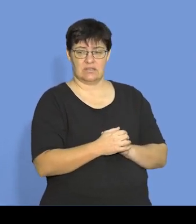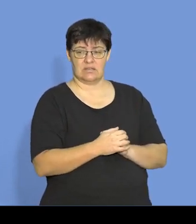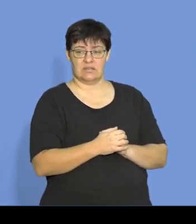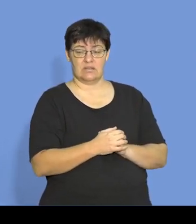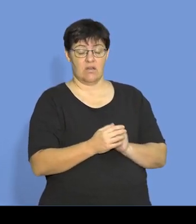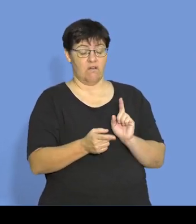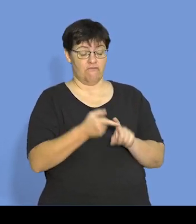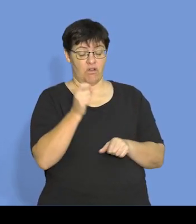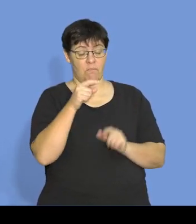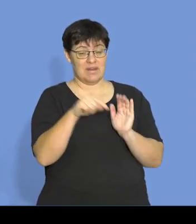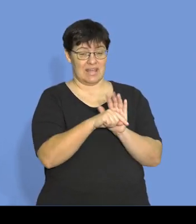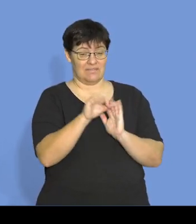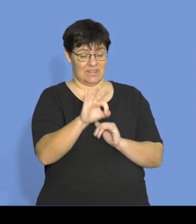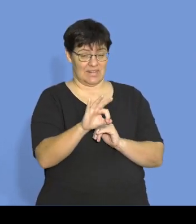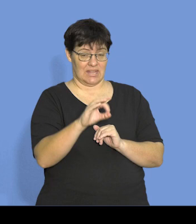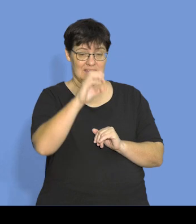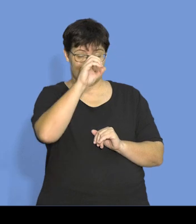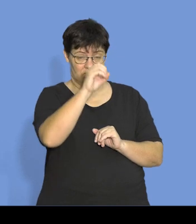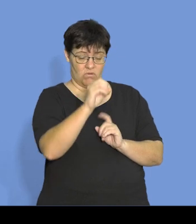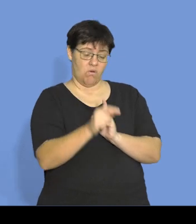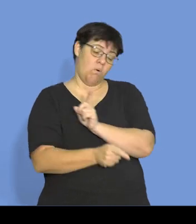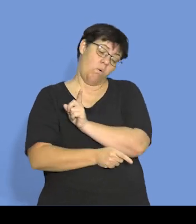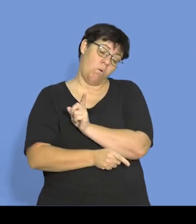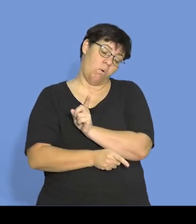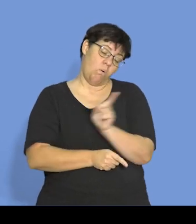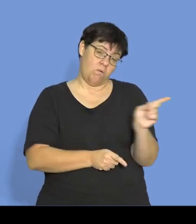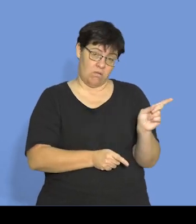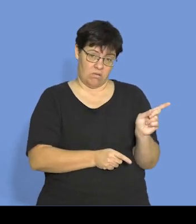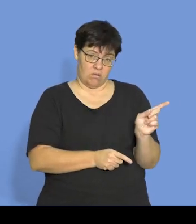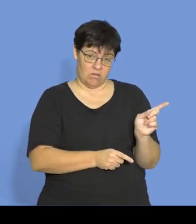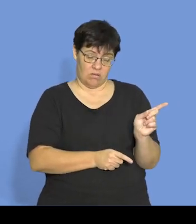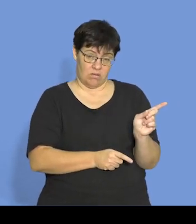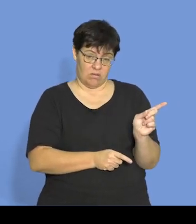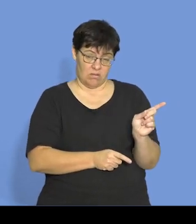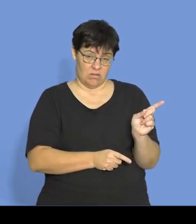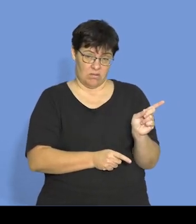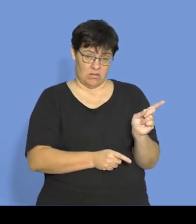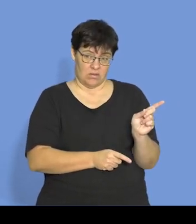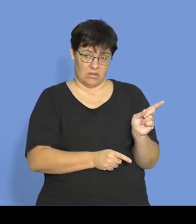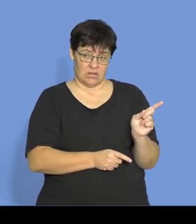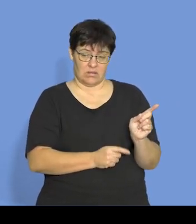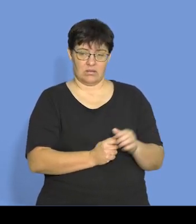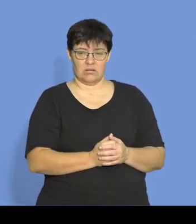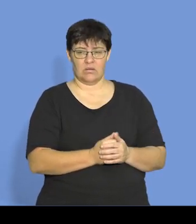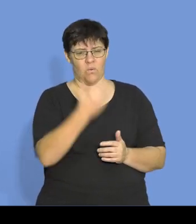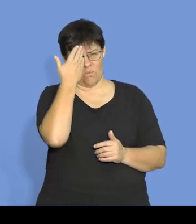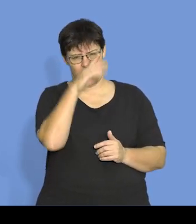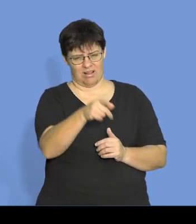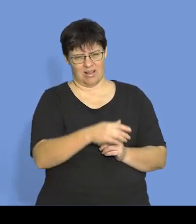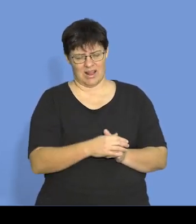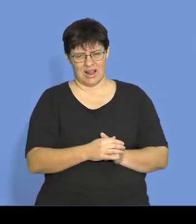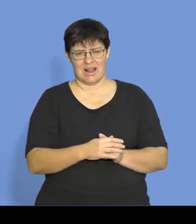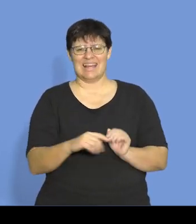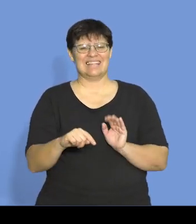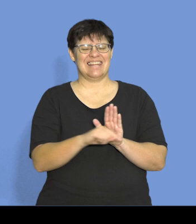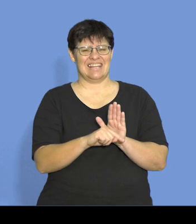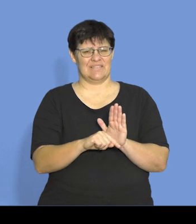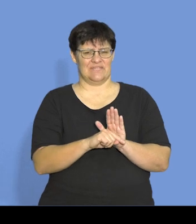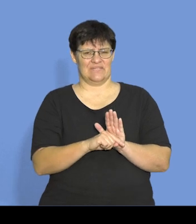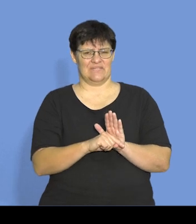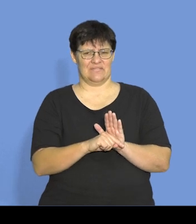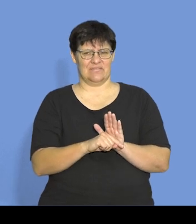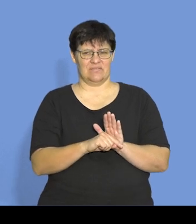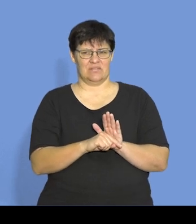line. From -3, I want everything that is less than this, right? But you know, with